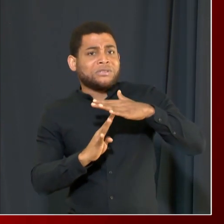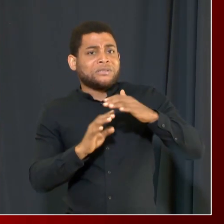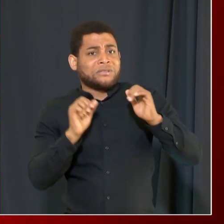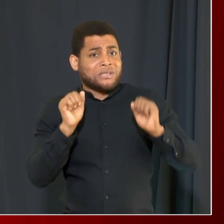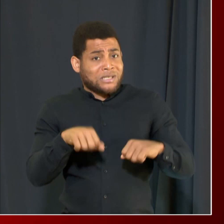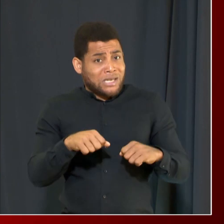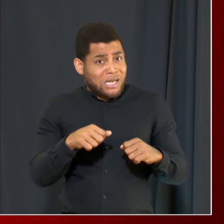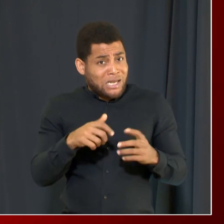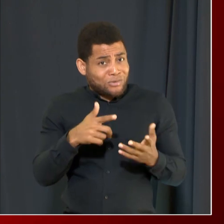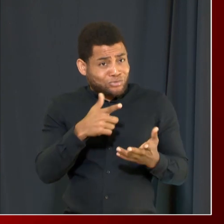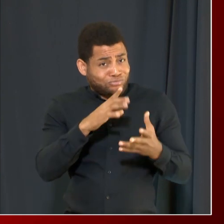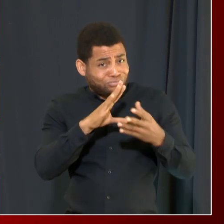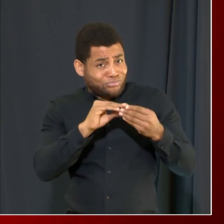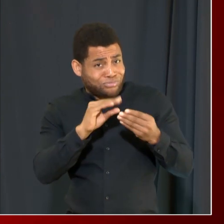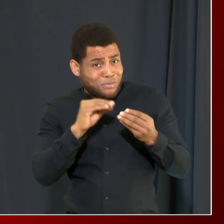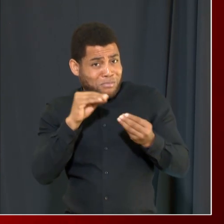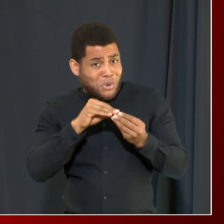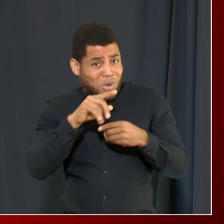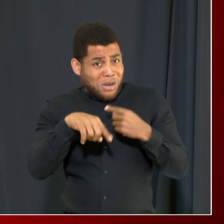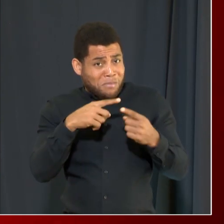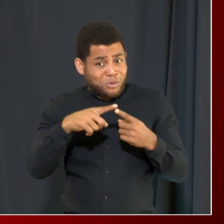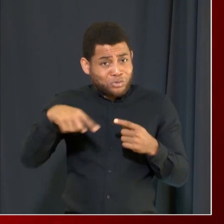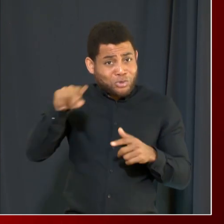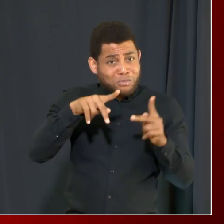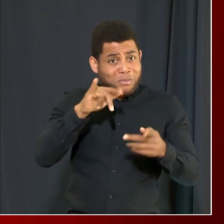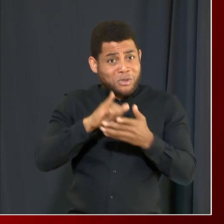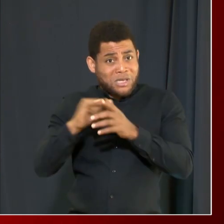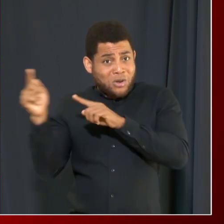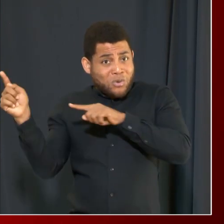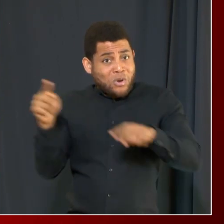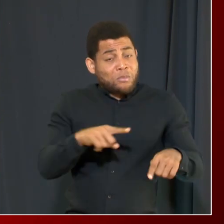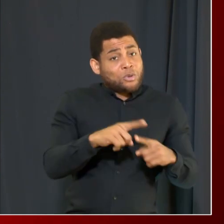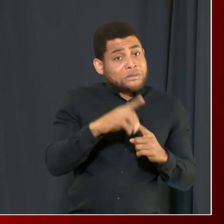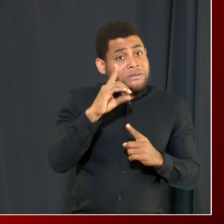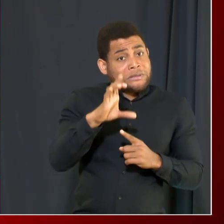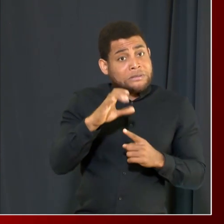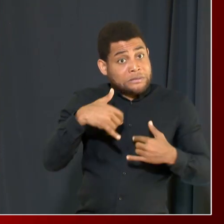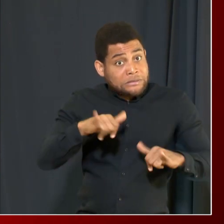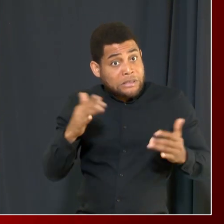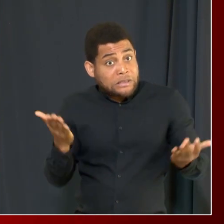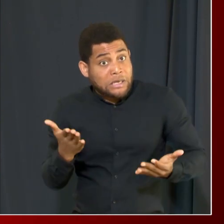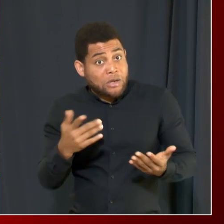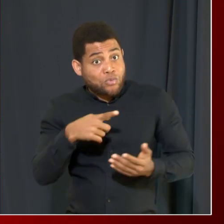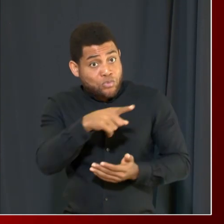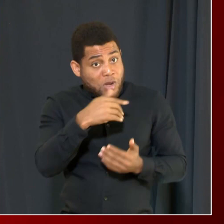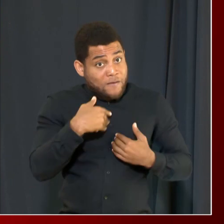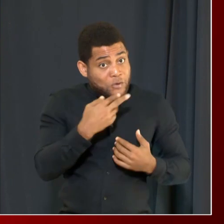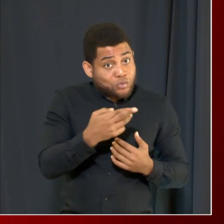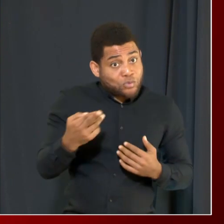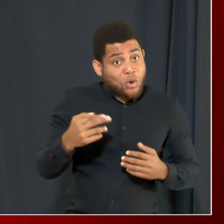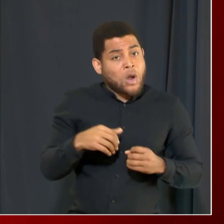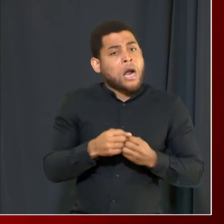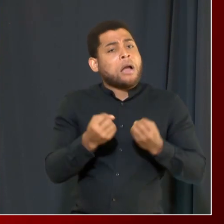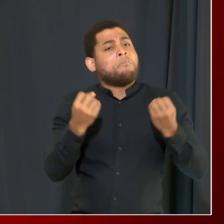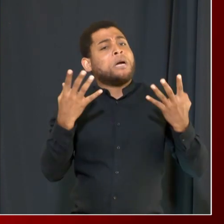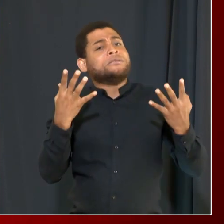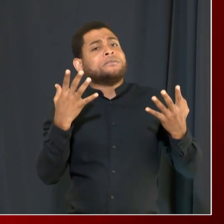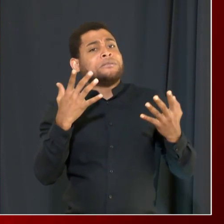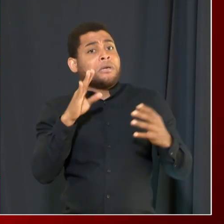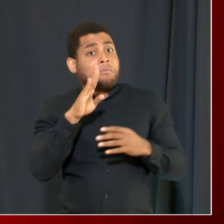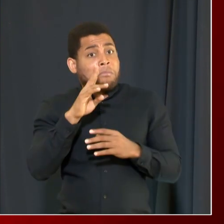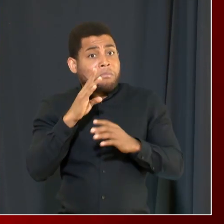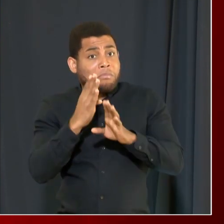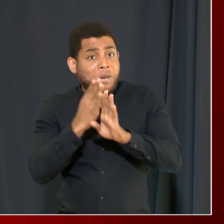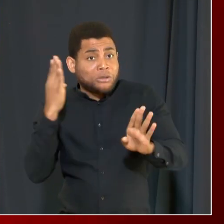been bused to Washington, D.C., if they're still here, if you have the resources, how many there are, the buses coming in.